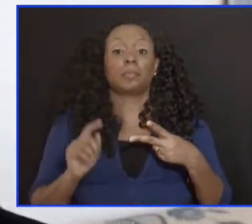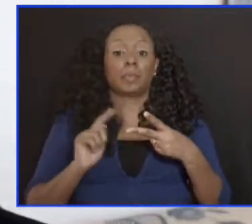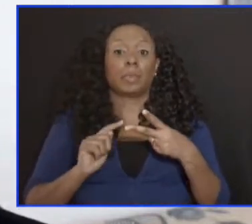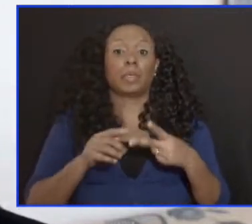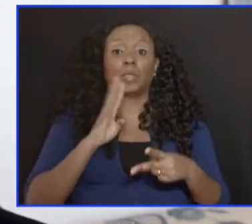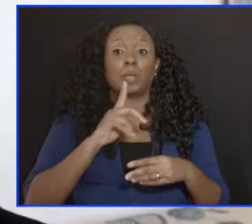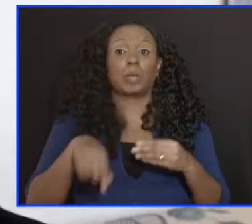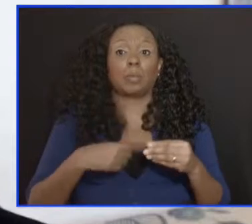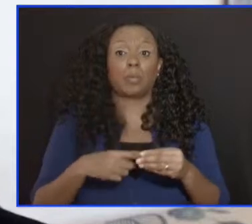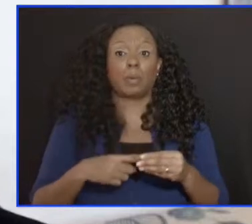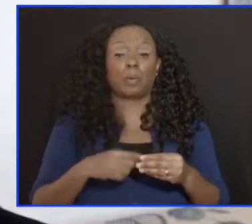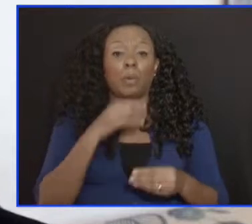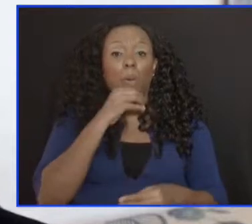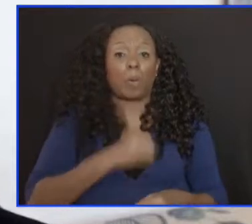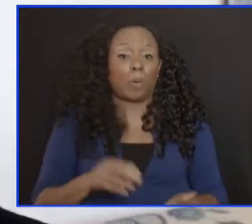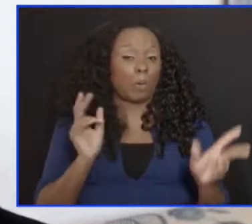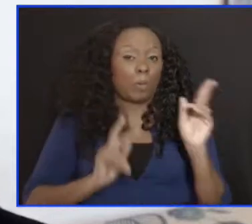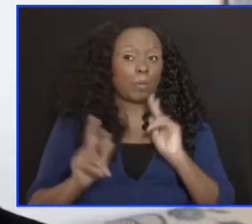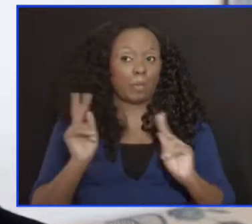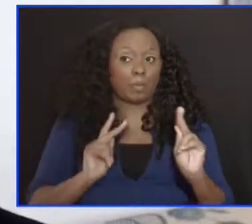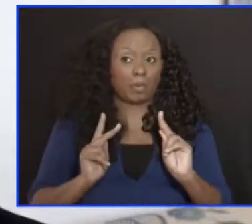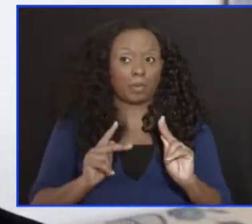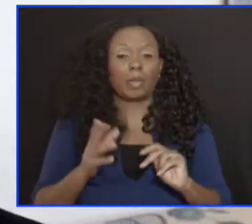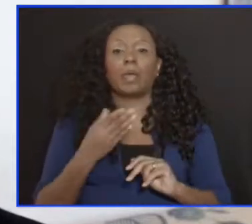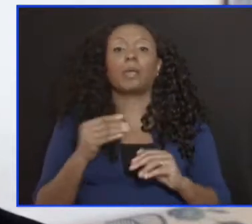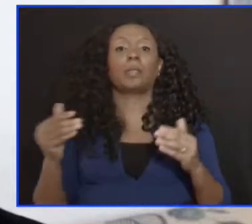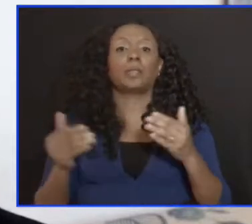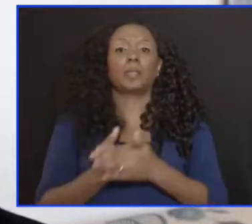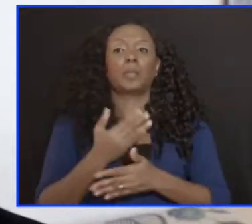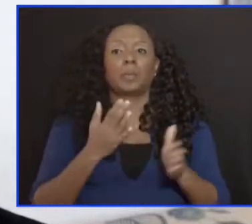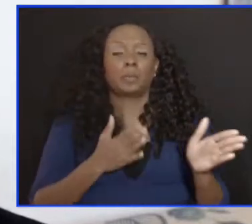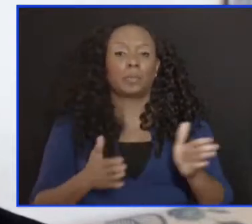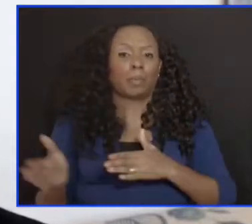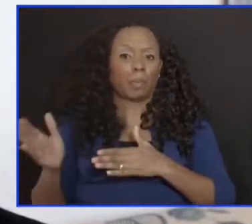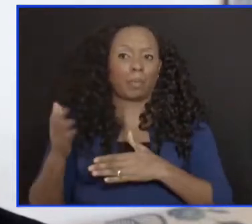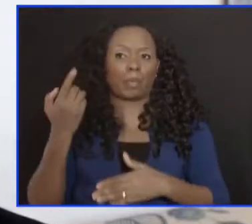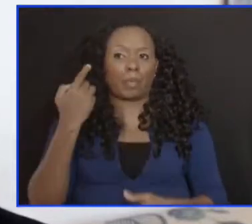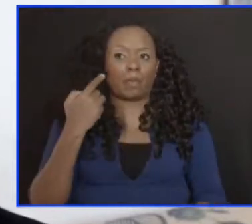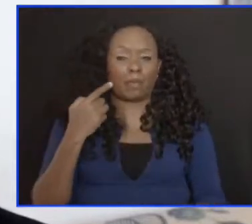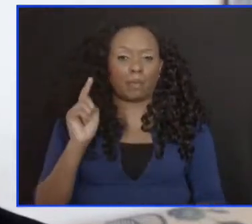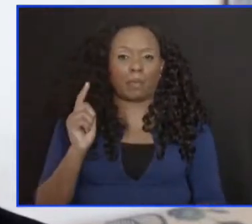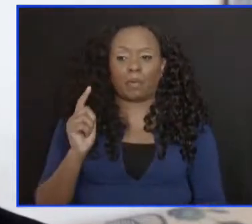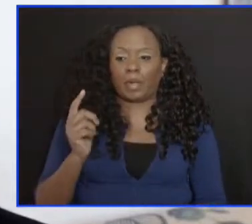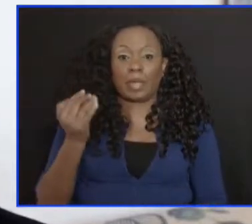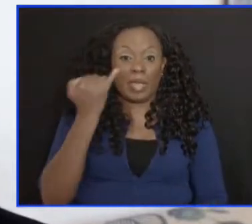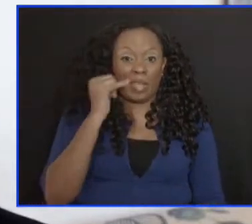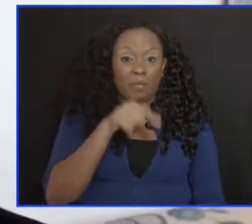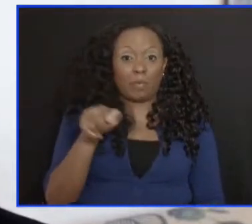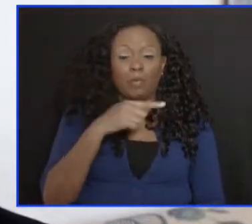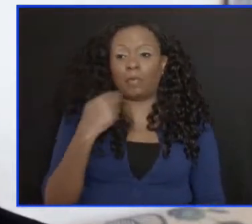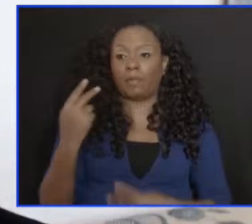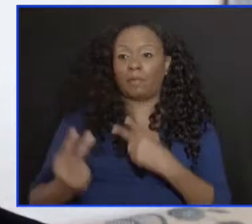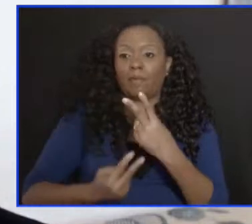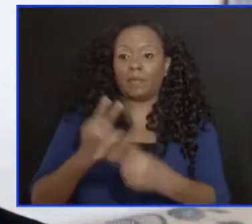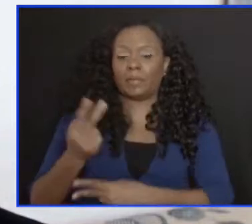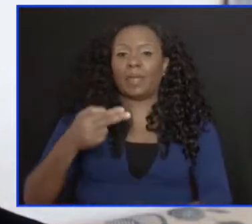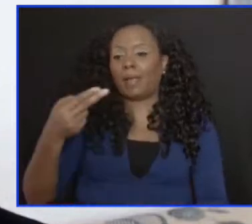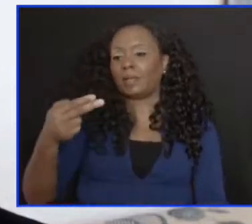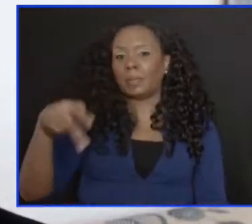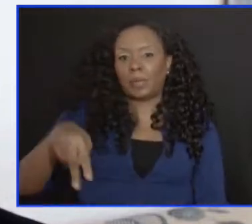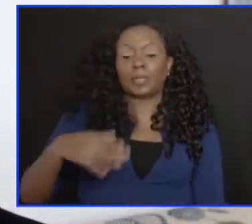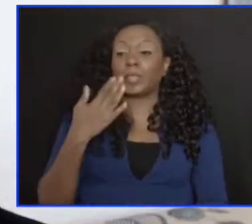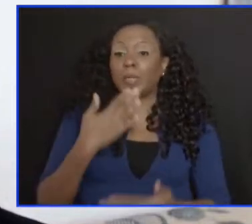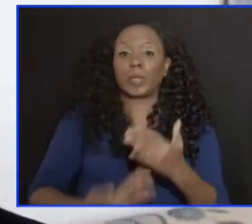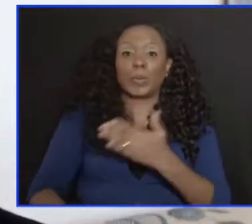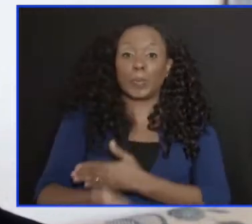elderly and the new plans that they have with respect to visitation rights at Harrison Point. Good